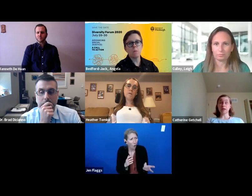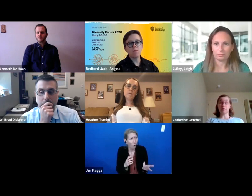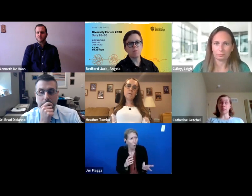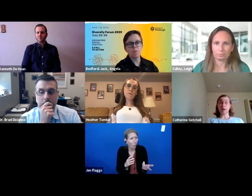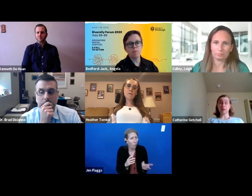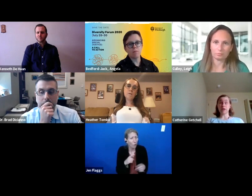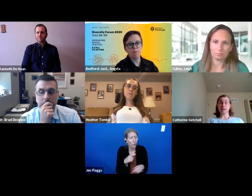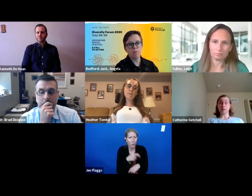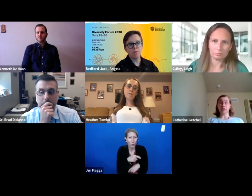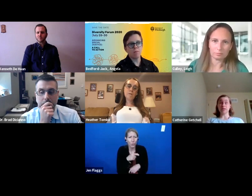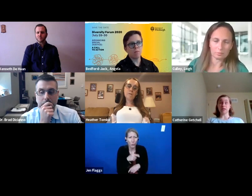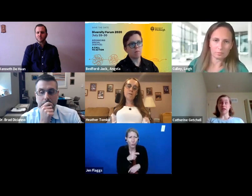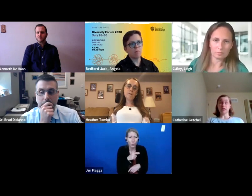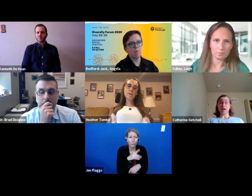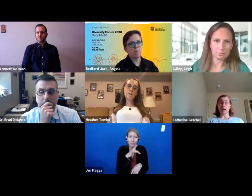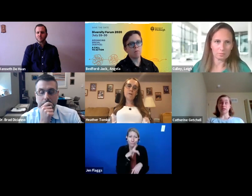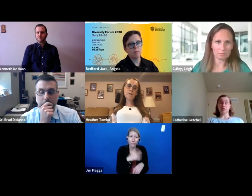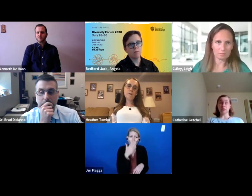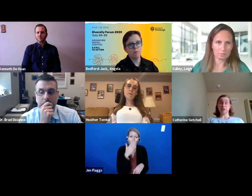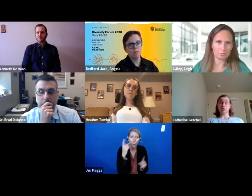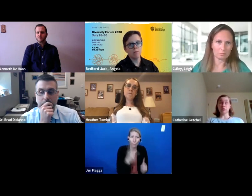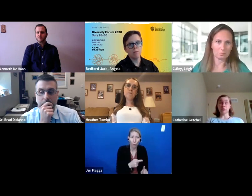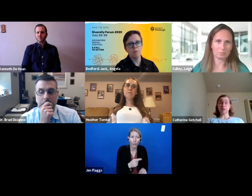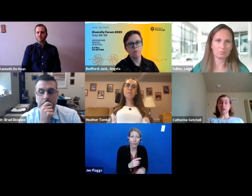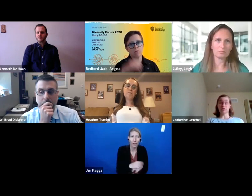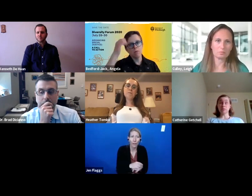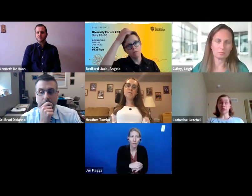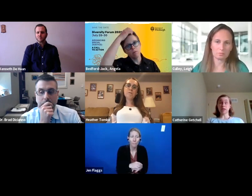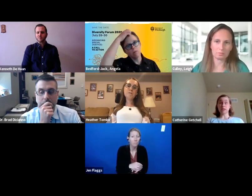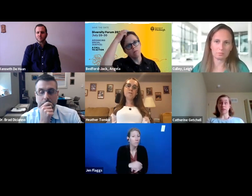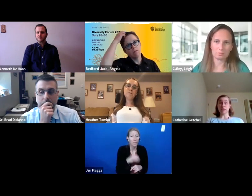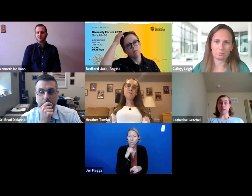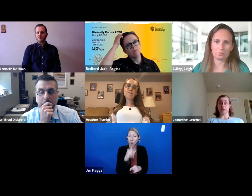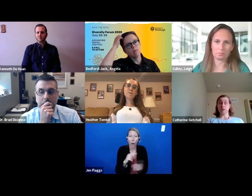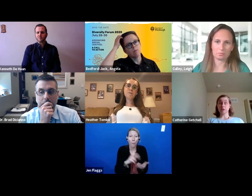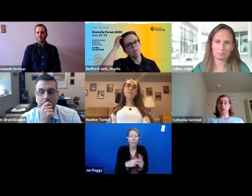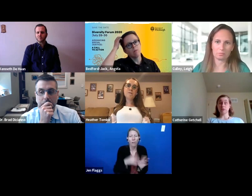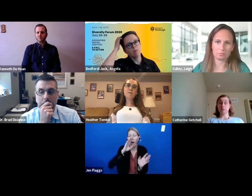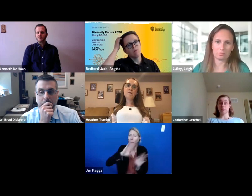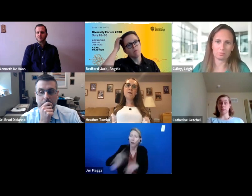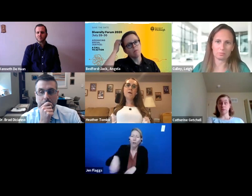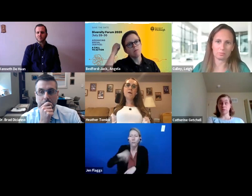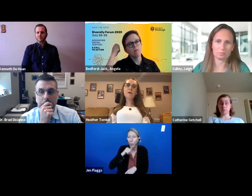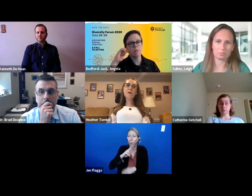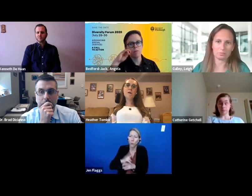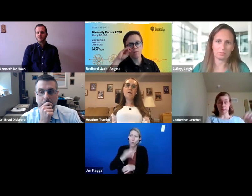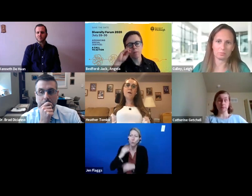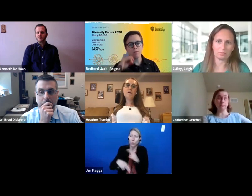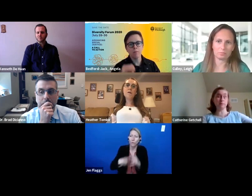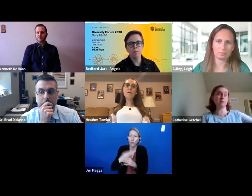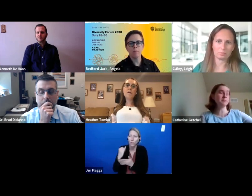on something. I don't think it's a reason not to use universal design, but it is a limitation for sure.